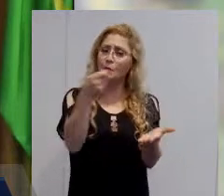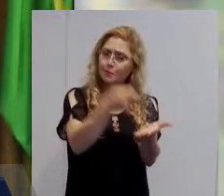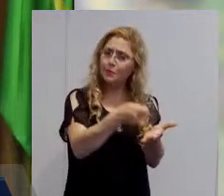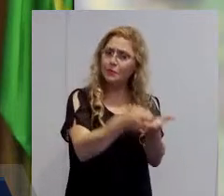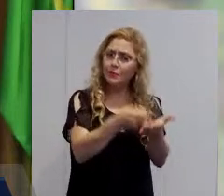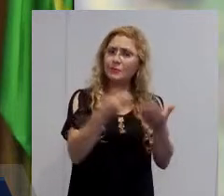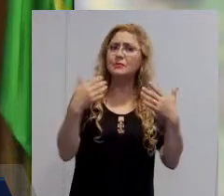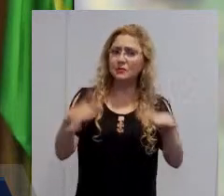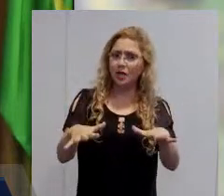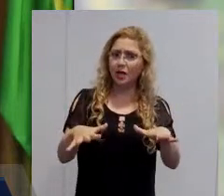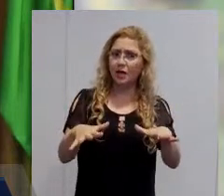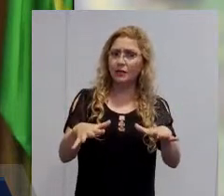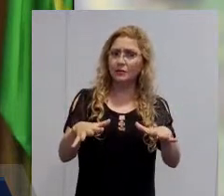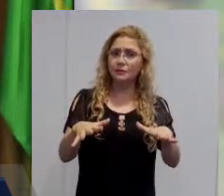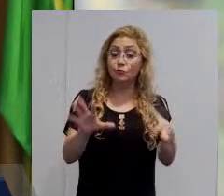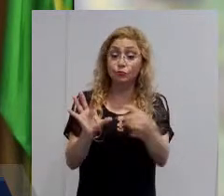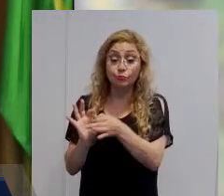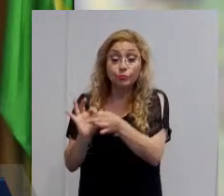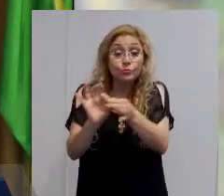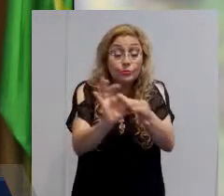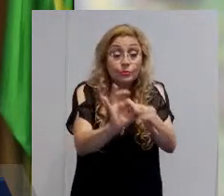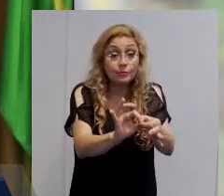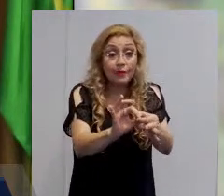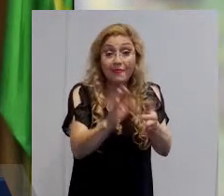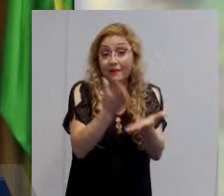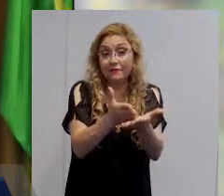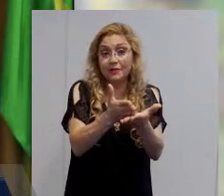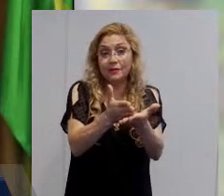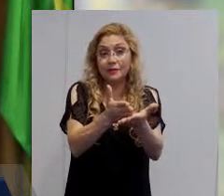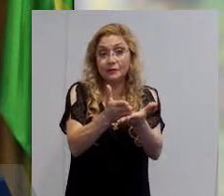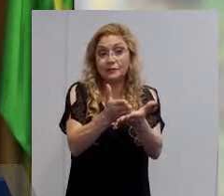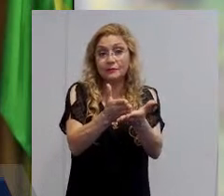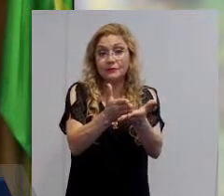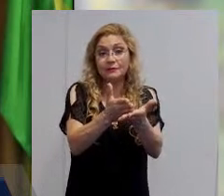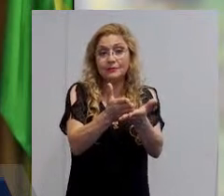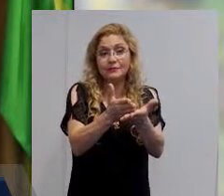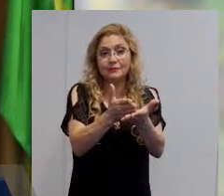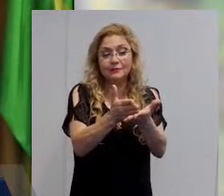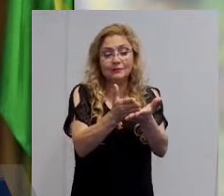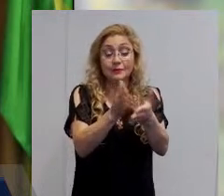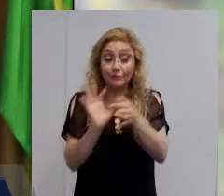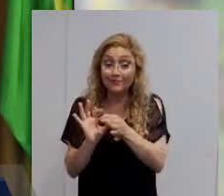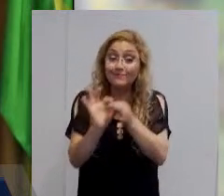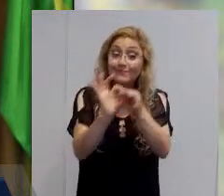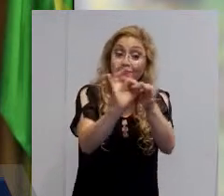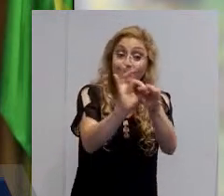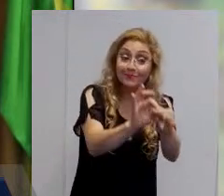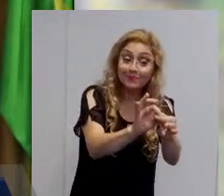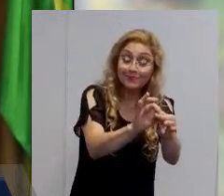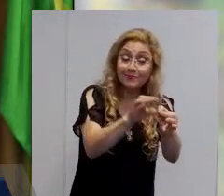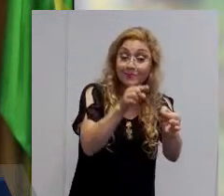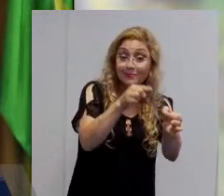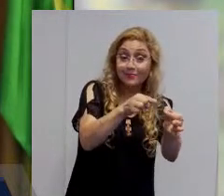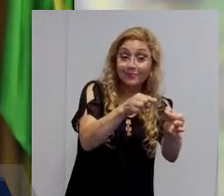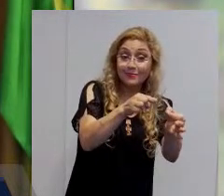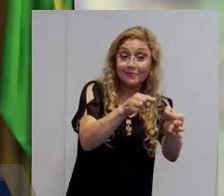To be profitable, it must be associated. And to